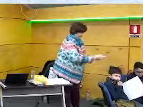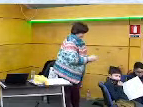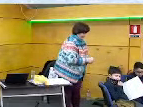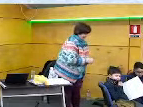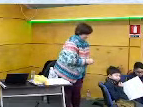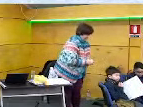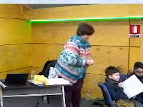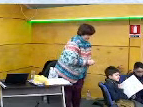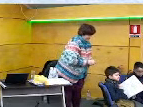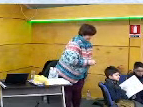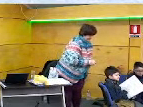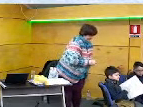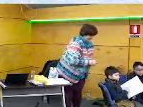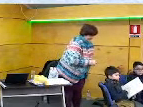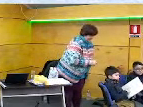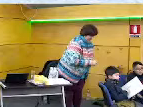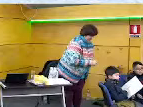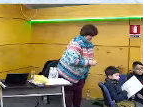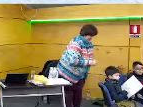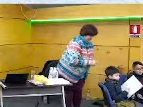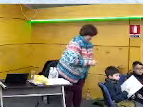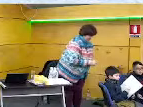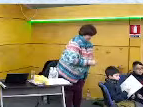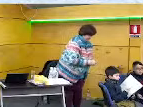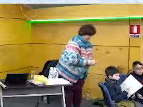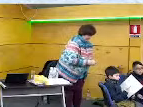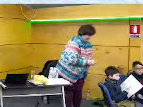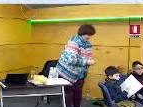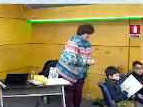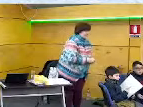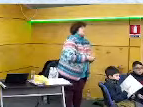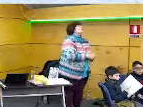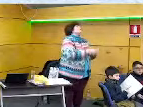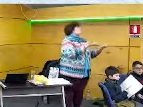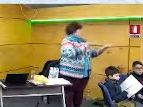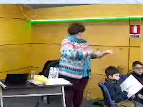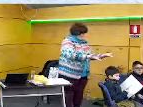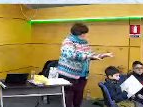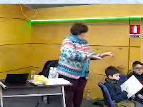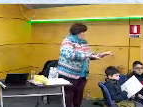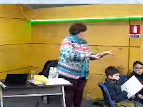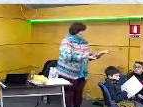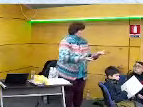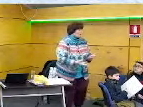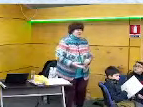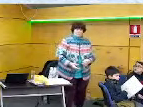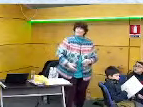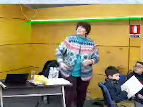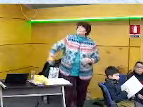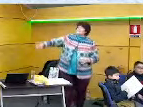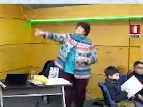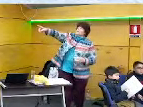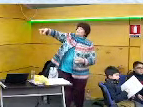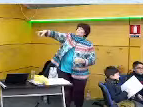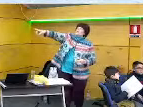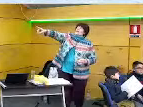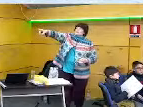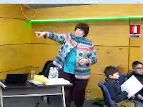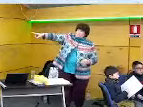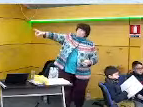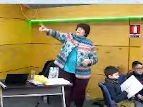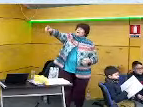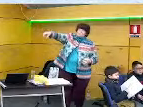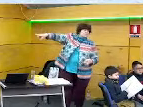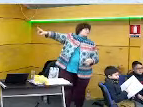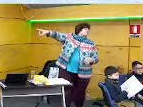Yeah? Eso en español sería millonario, que tiene mucha platita. Right. And so